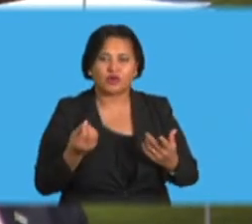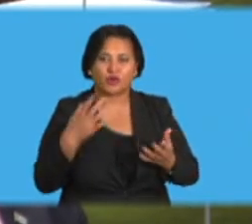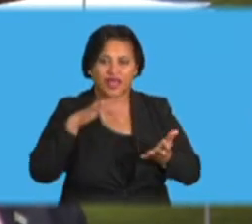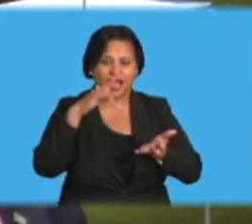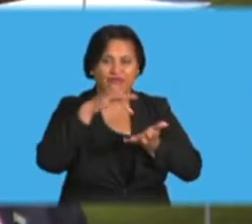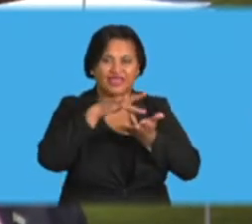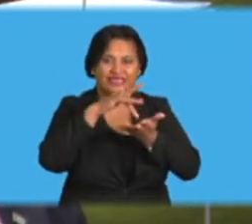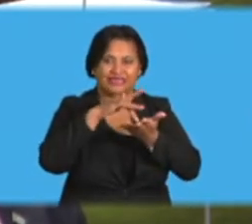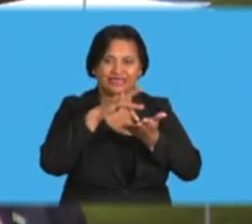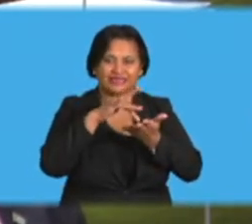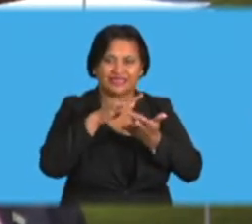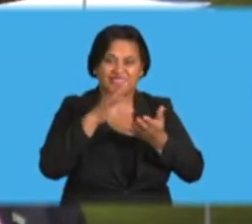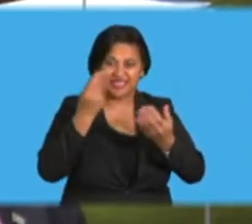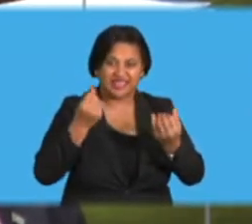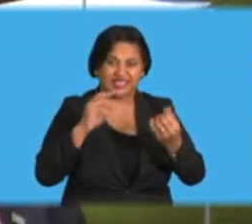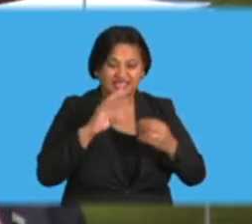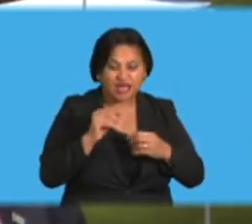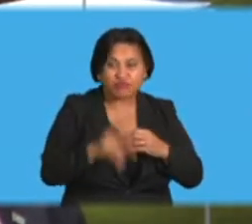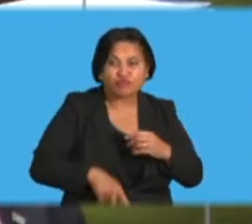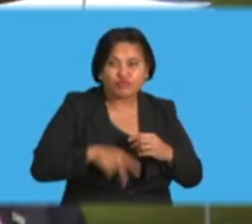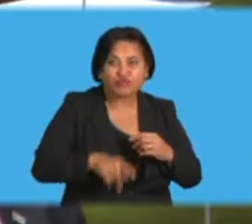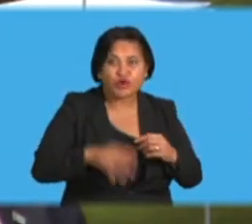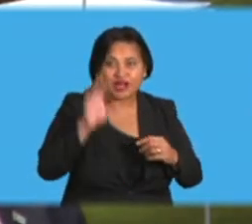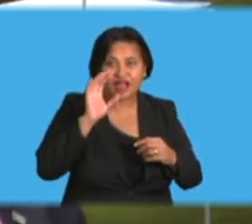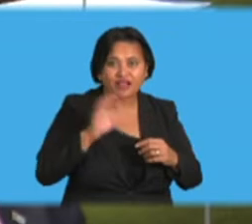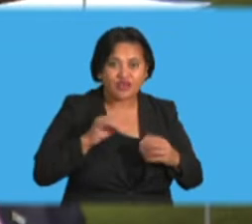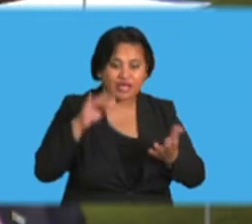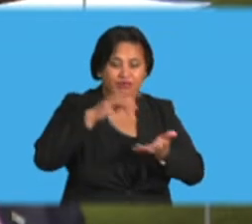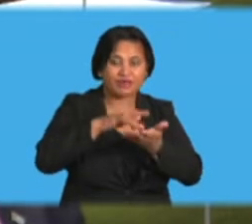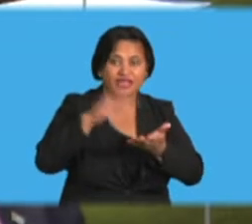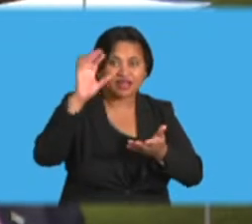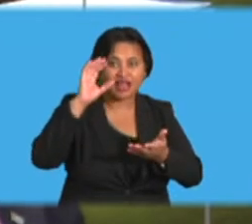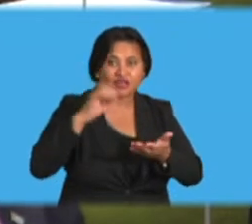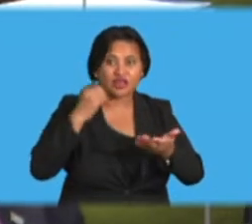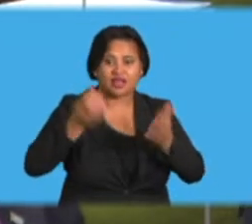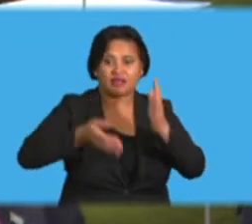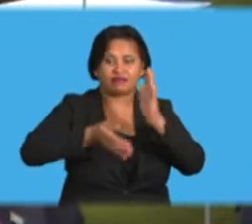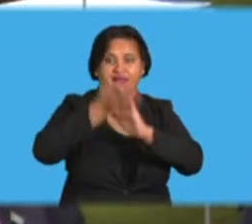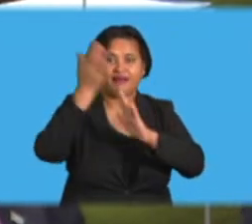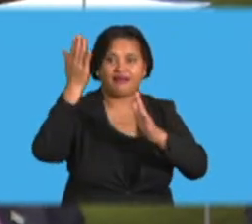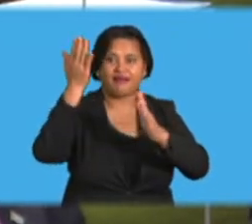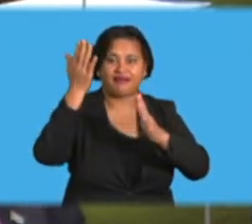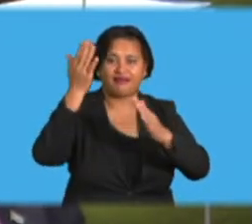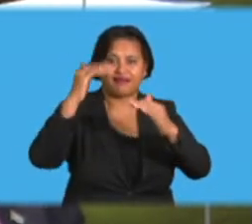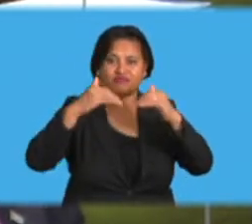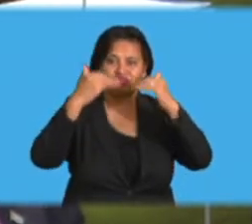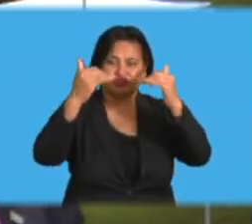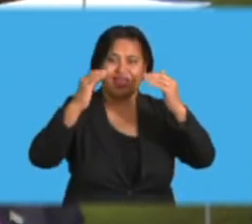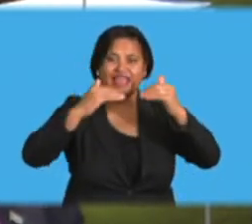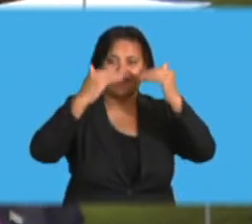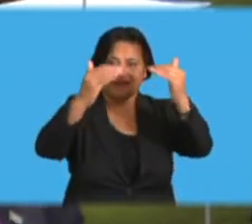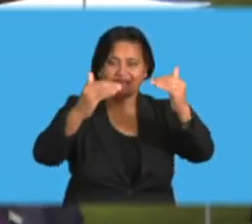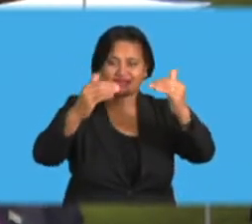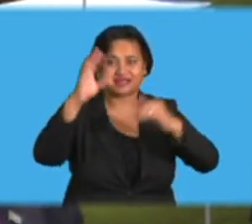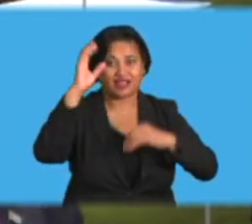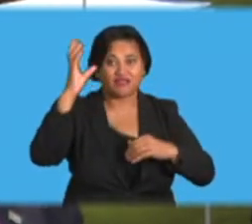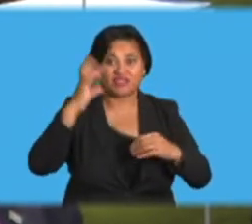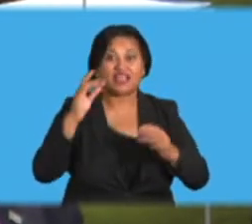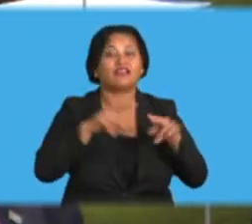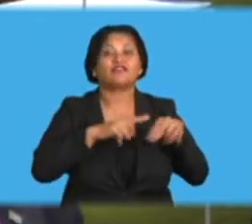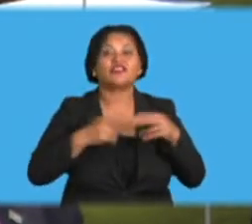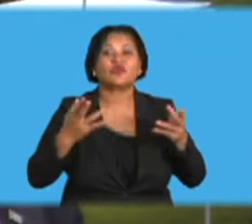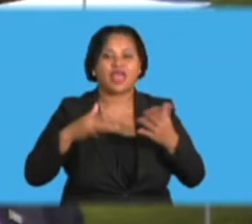status. In this regard, Madam Speaker, as raised by Fiji in many other international fora, the PDMC's governors reiterated